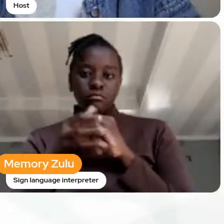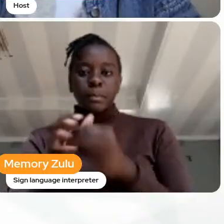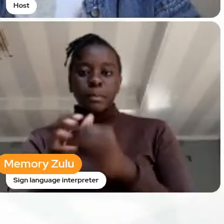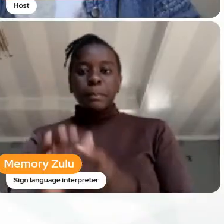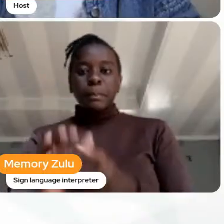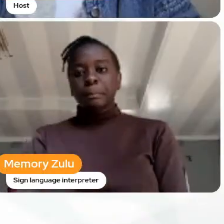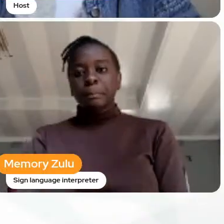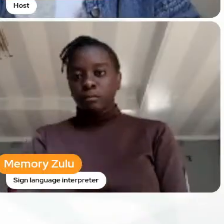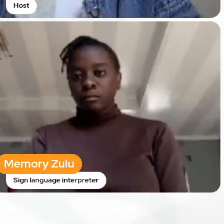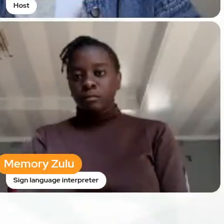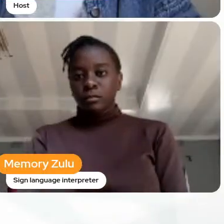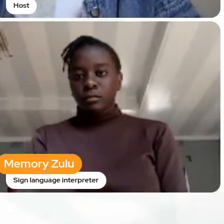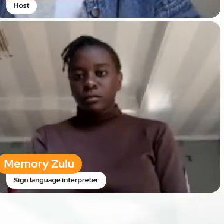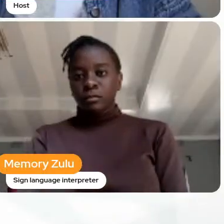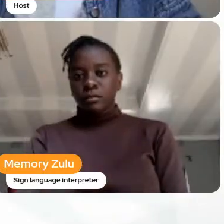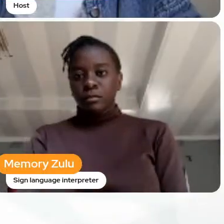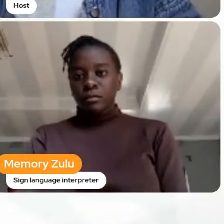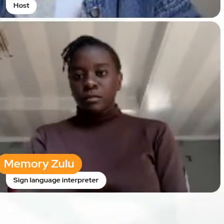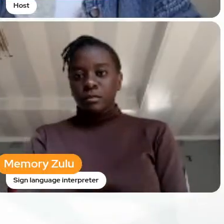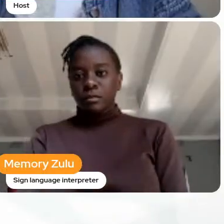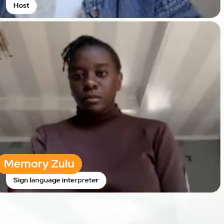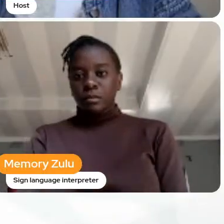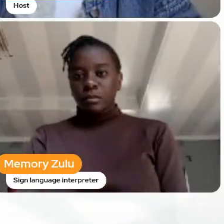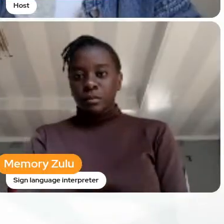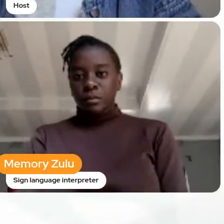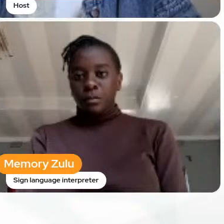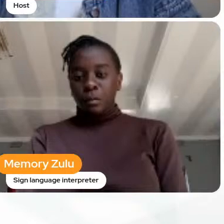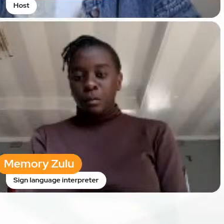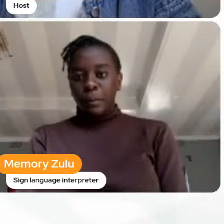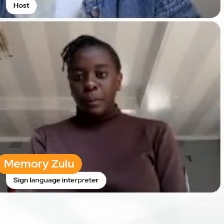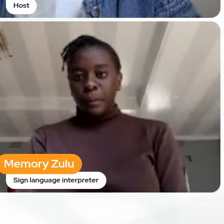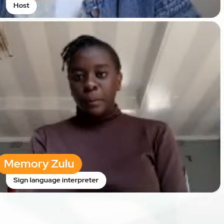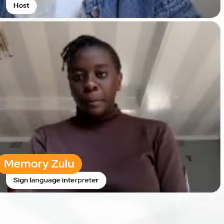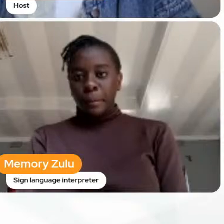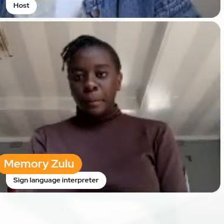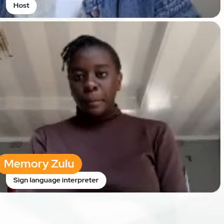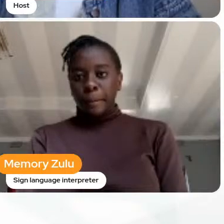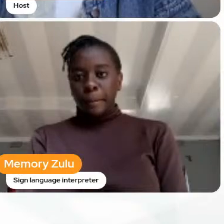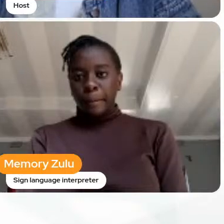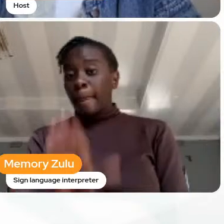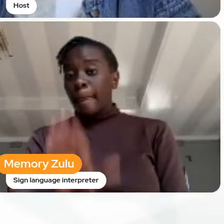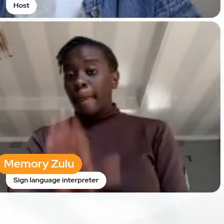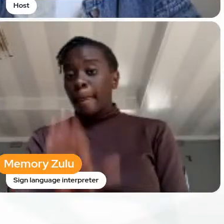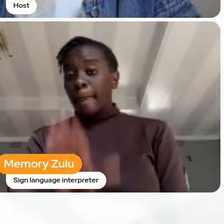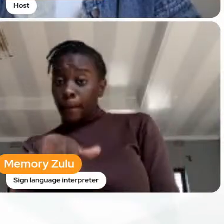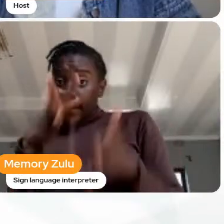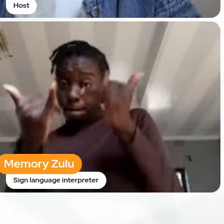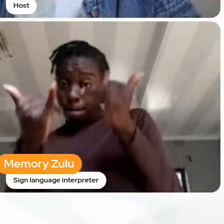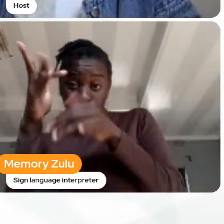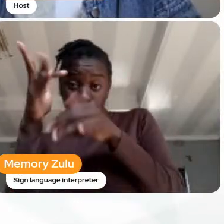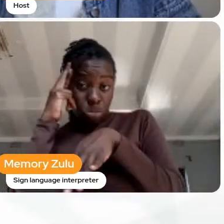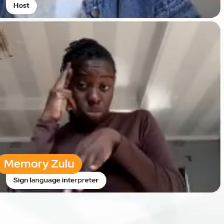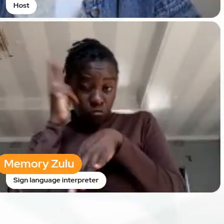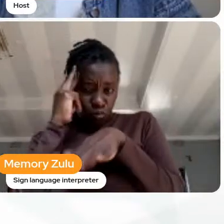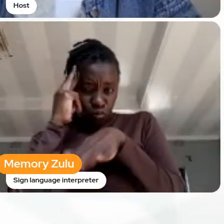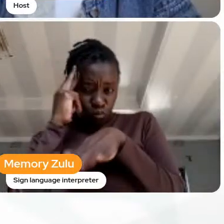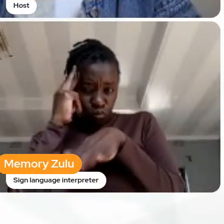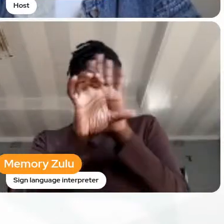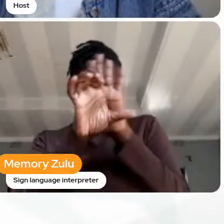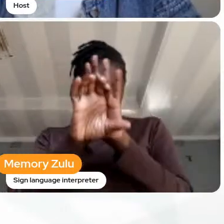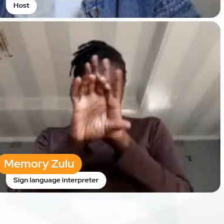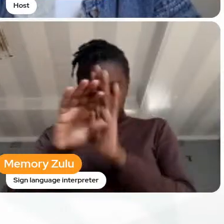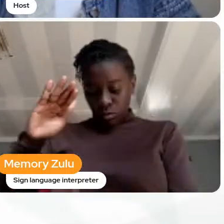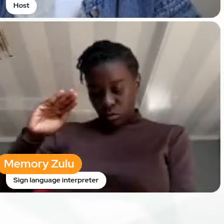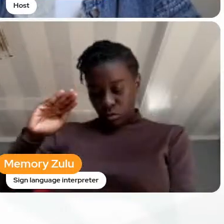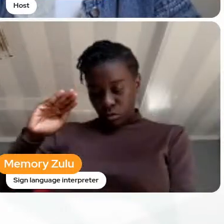each other. And there are others who are from back to front. So there is a possibility, to say, you might